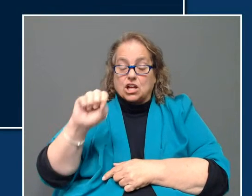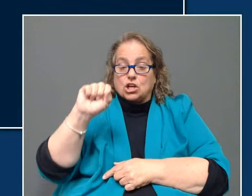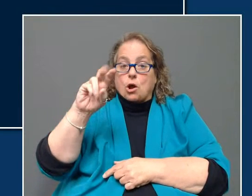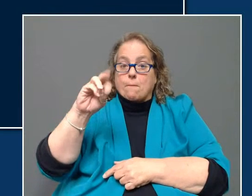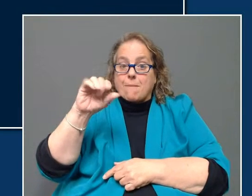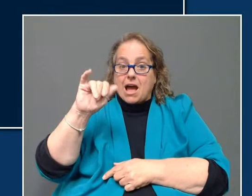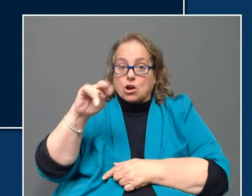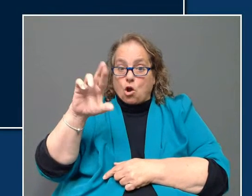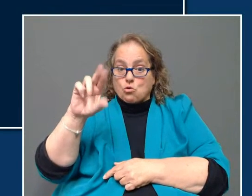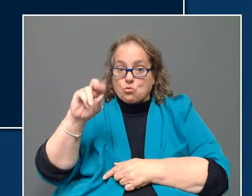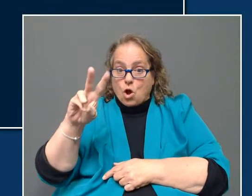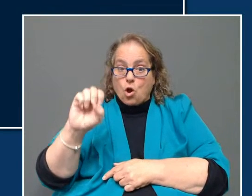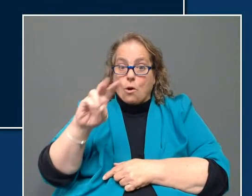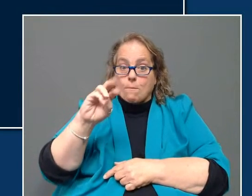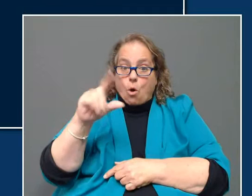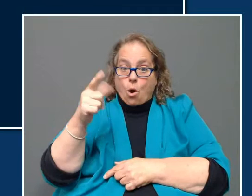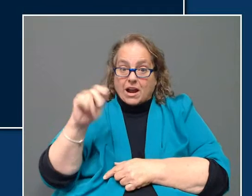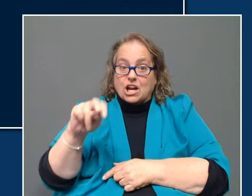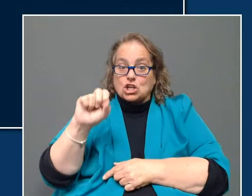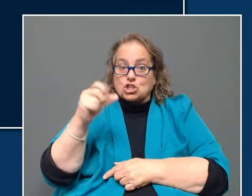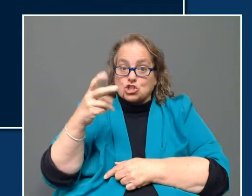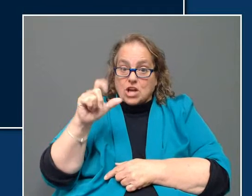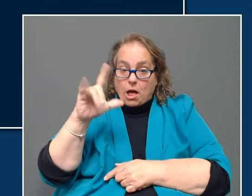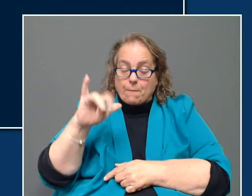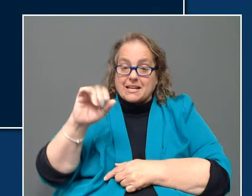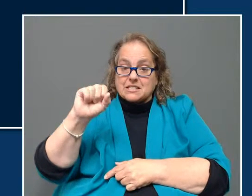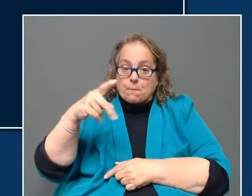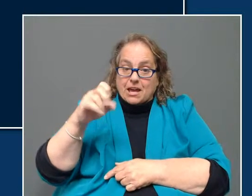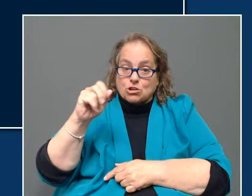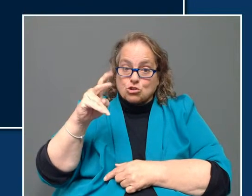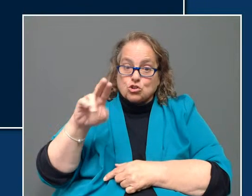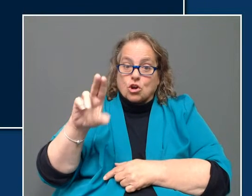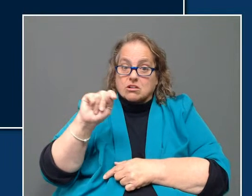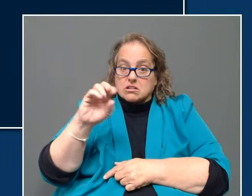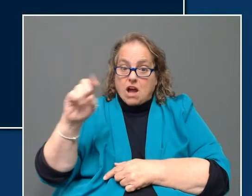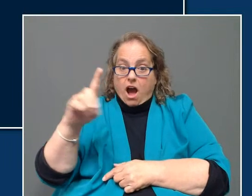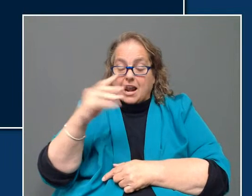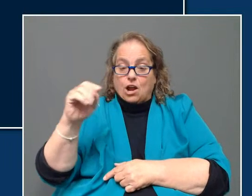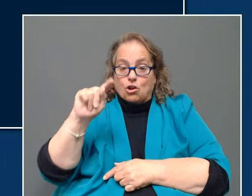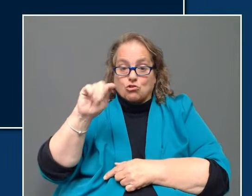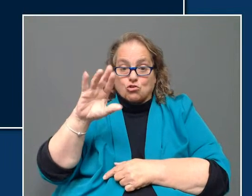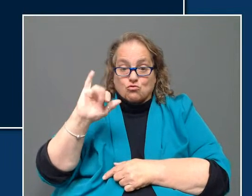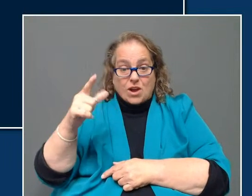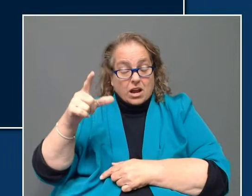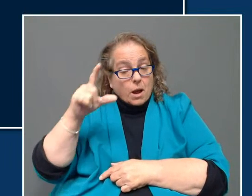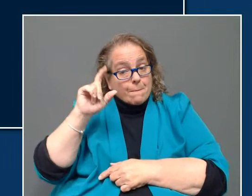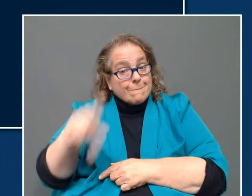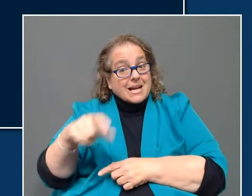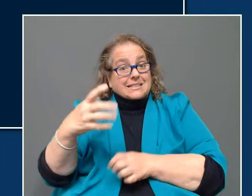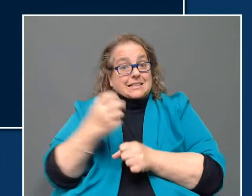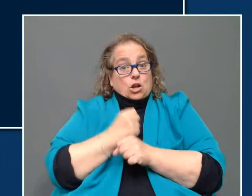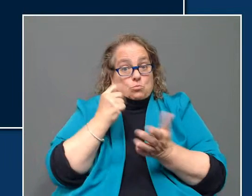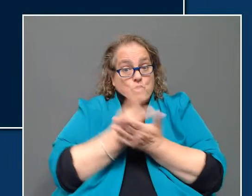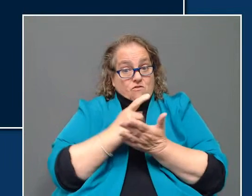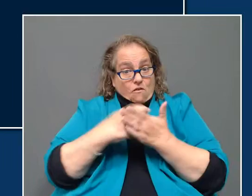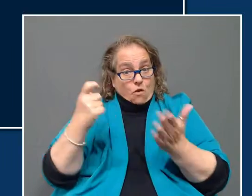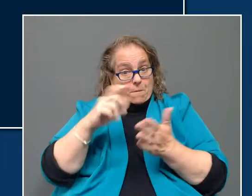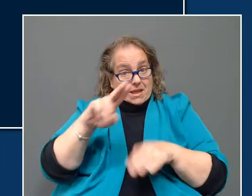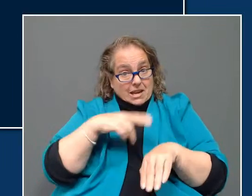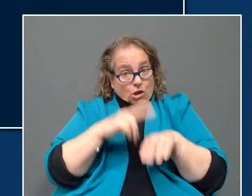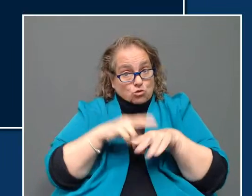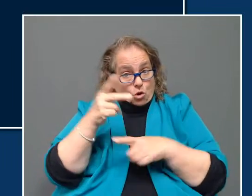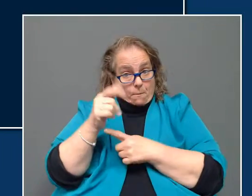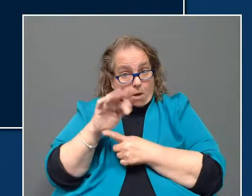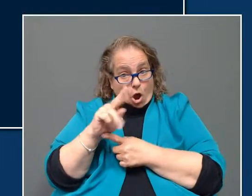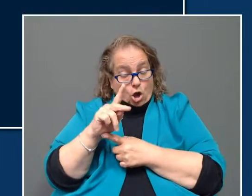Trigg. Selected applicants must undergo federal review and receive approval from the National Park Service before being selected for